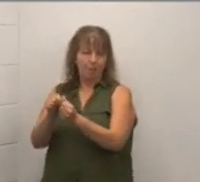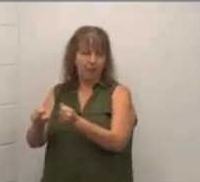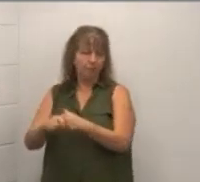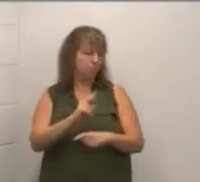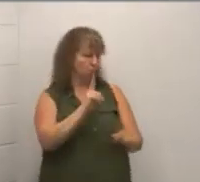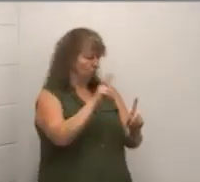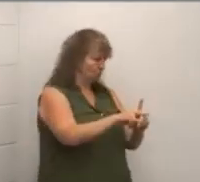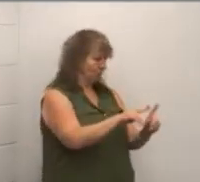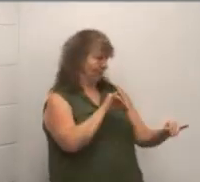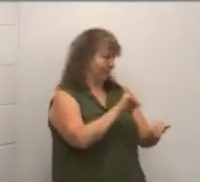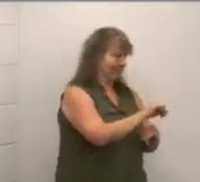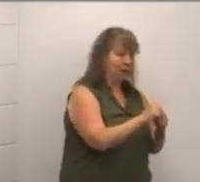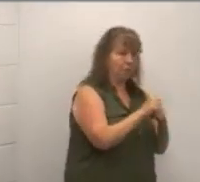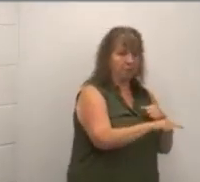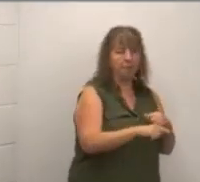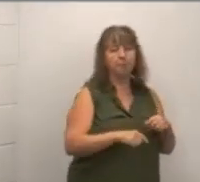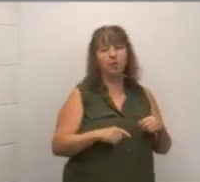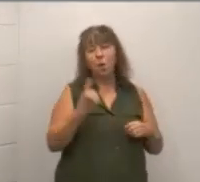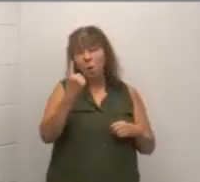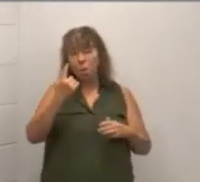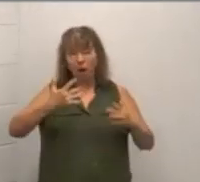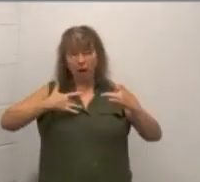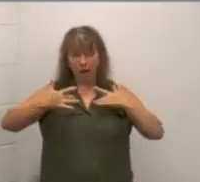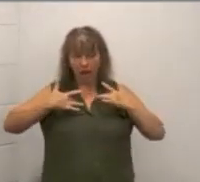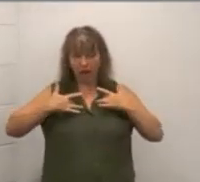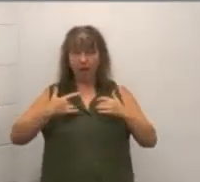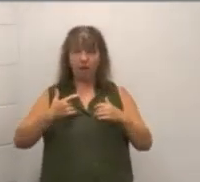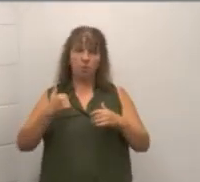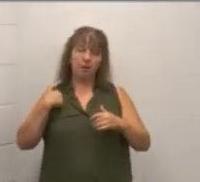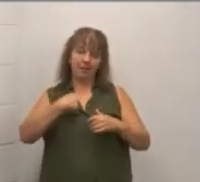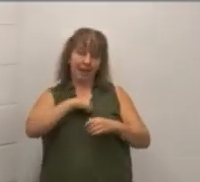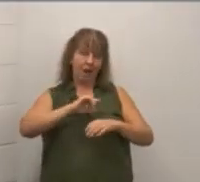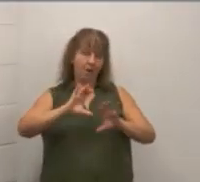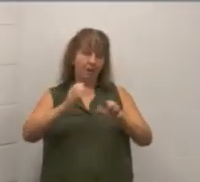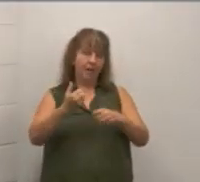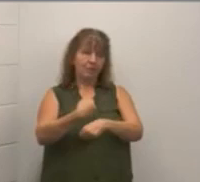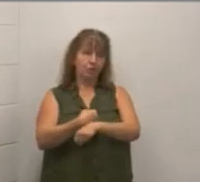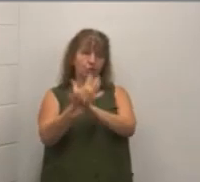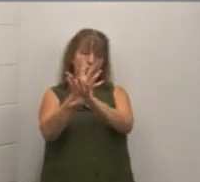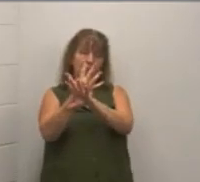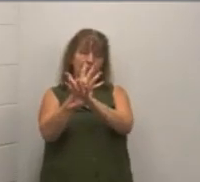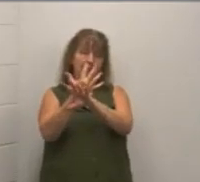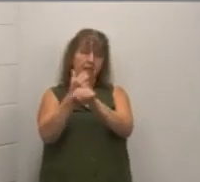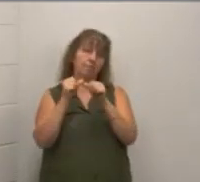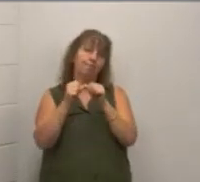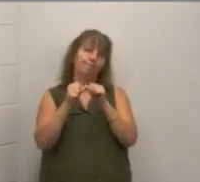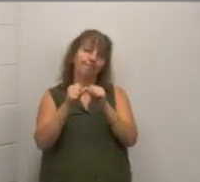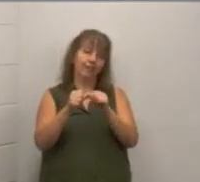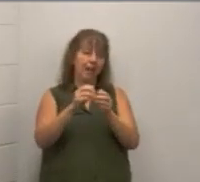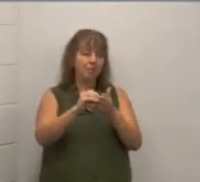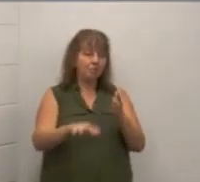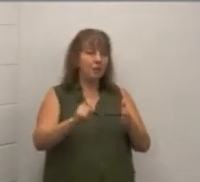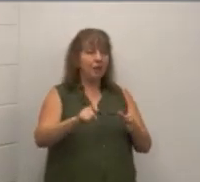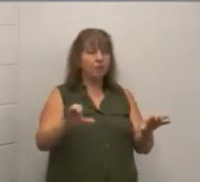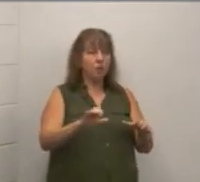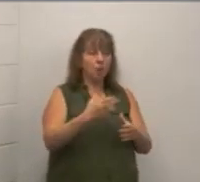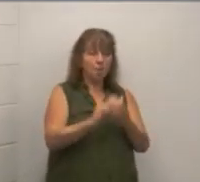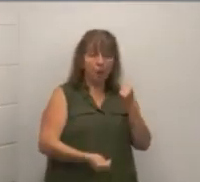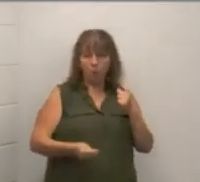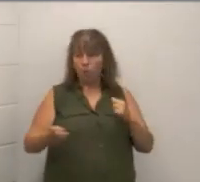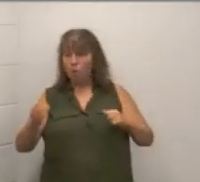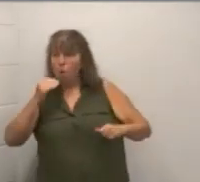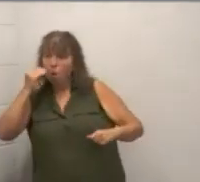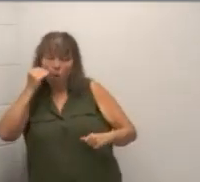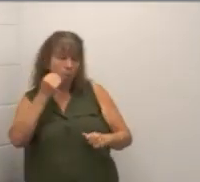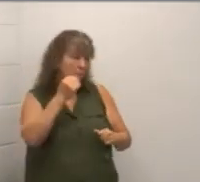One of the things that is worrisome to us with streaming our classes and having teachers duly responsible for those at home and in front of